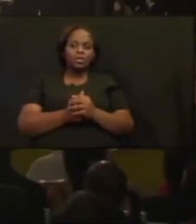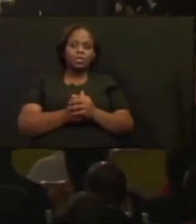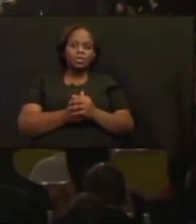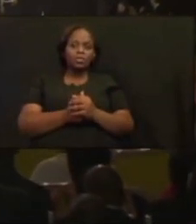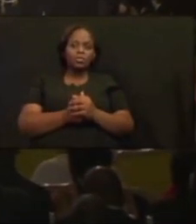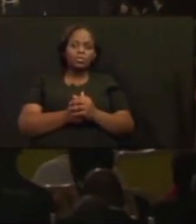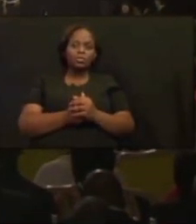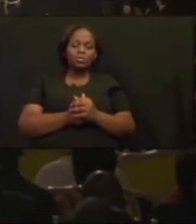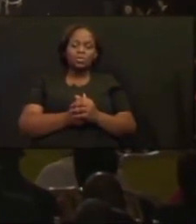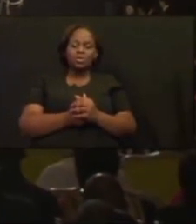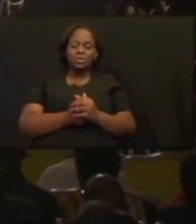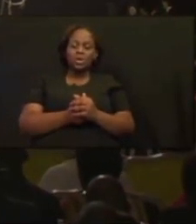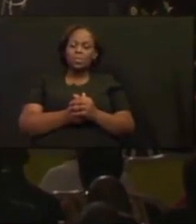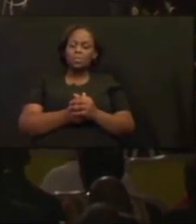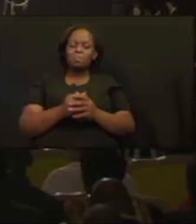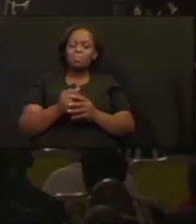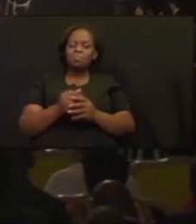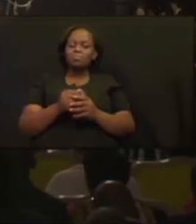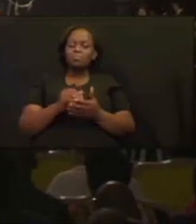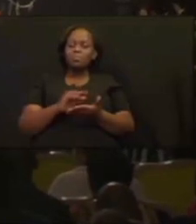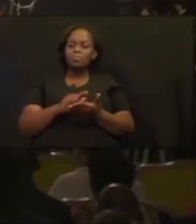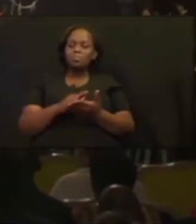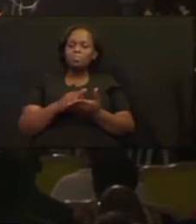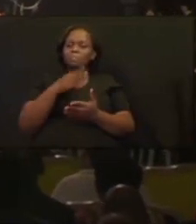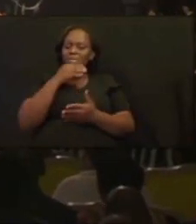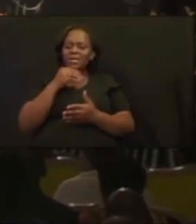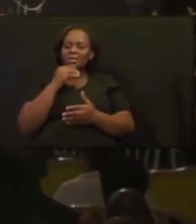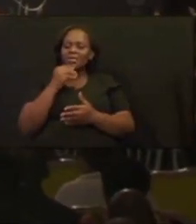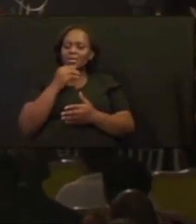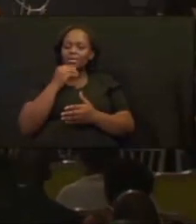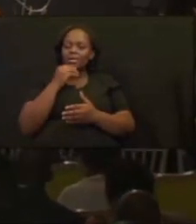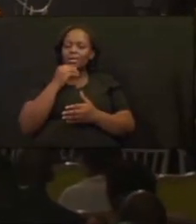just being human. Are we together?